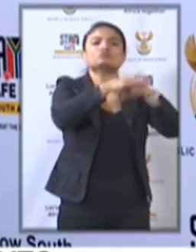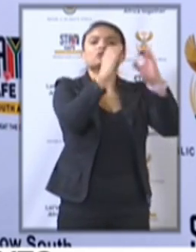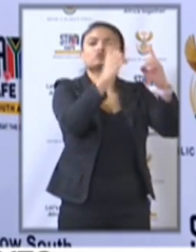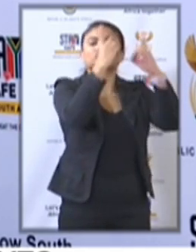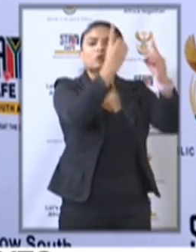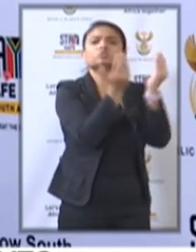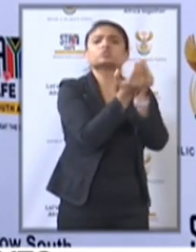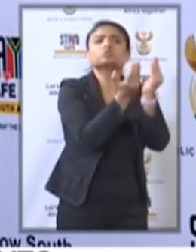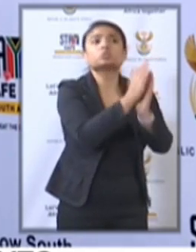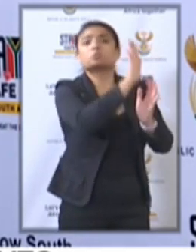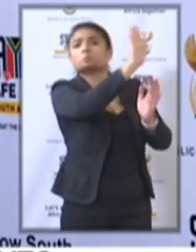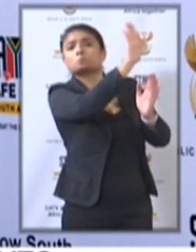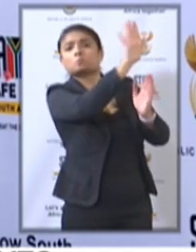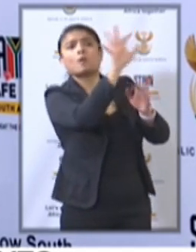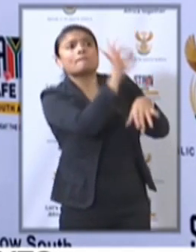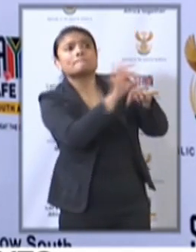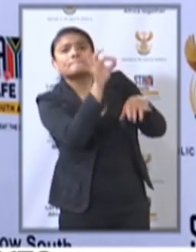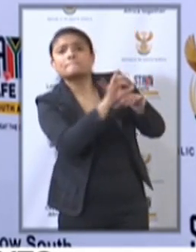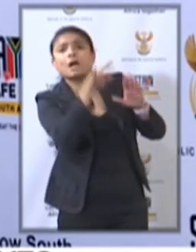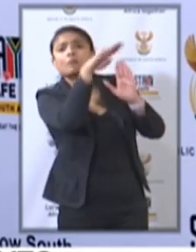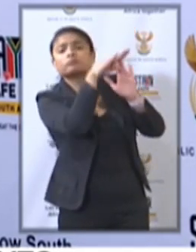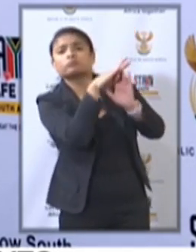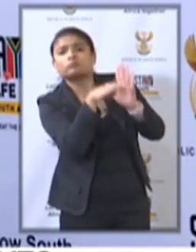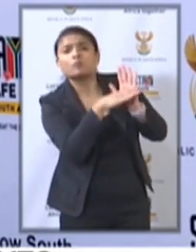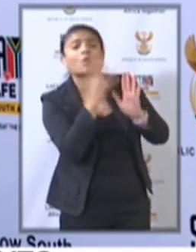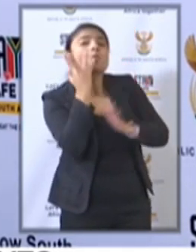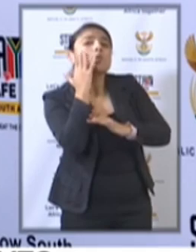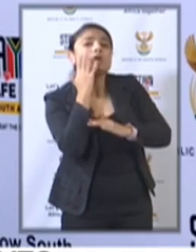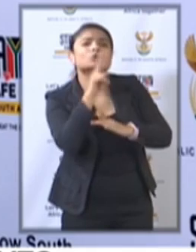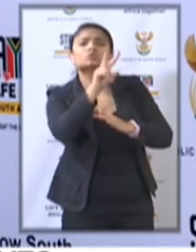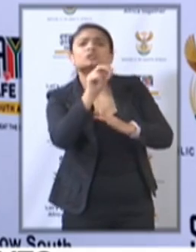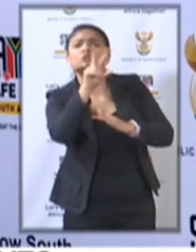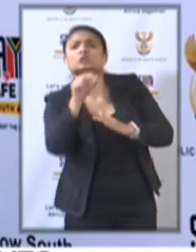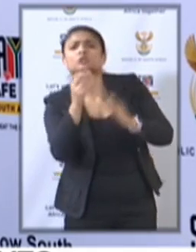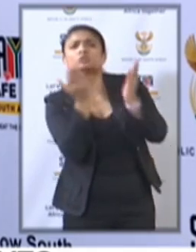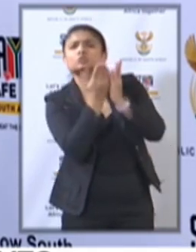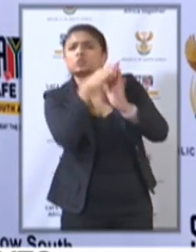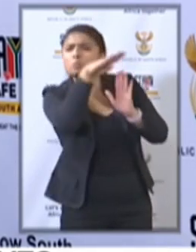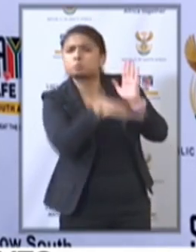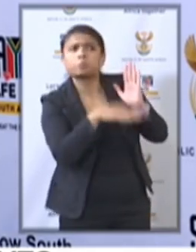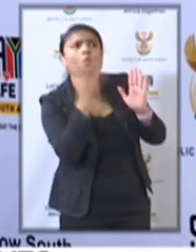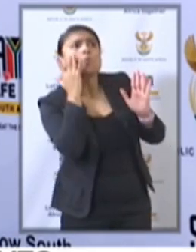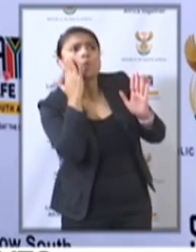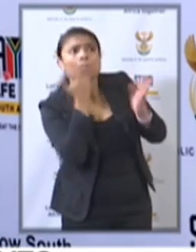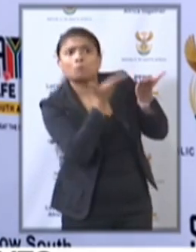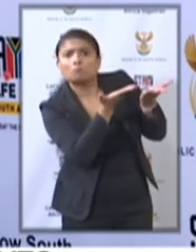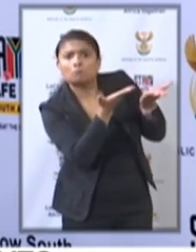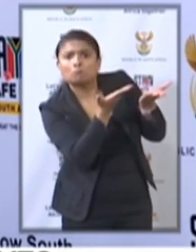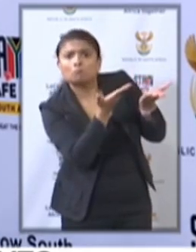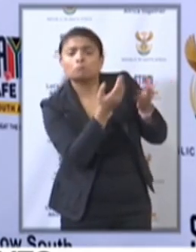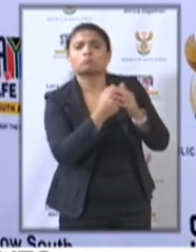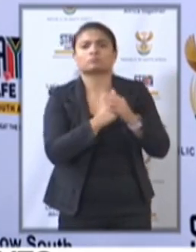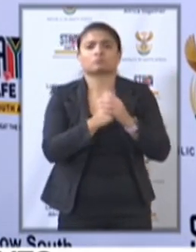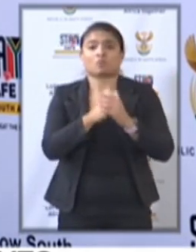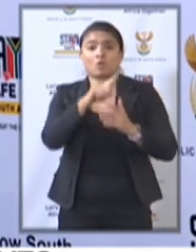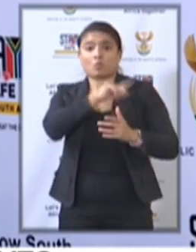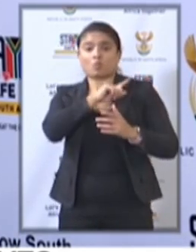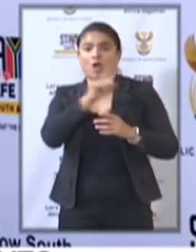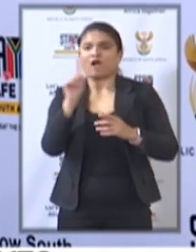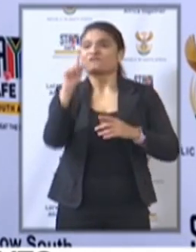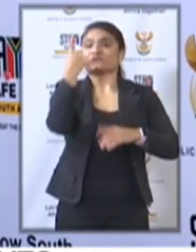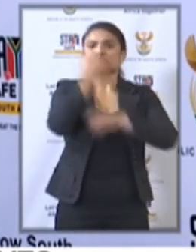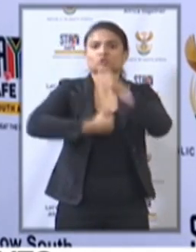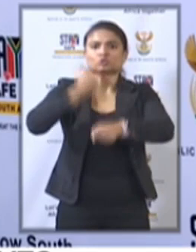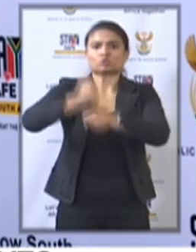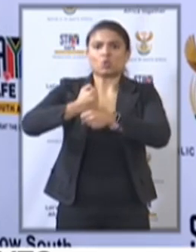on the coming to an end of the 2020 school year. It is likely that the intake of first-year university students